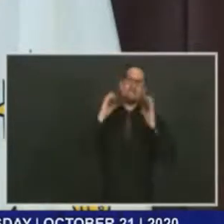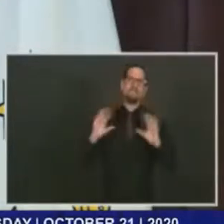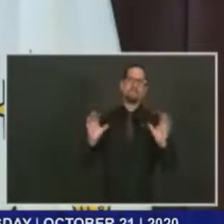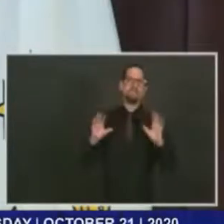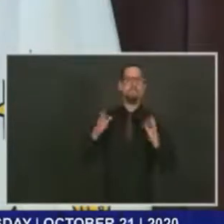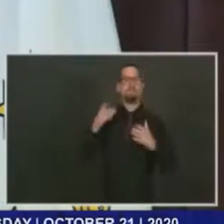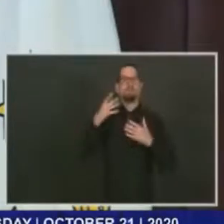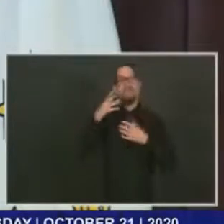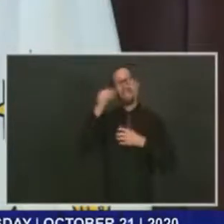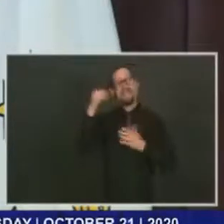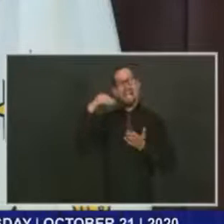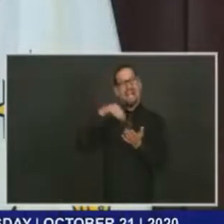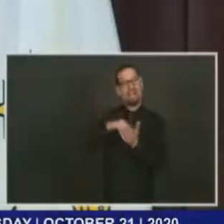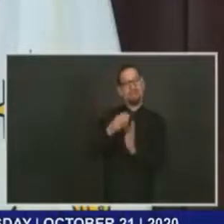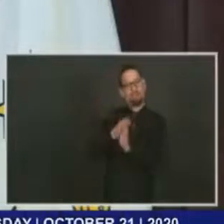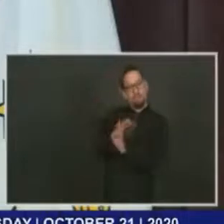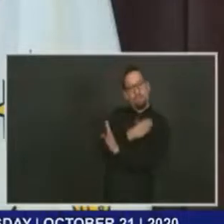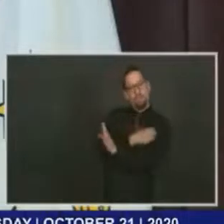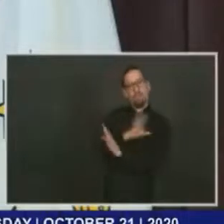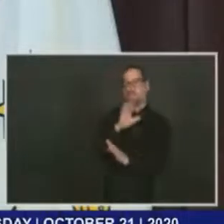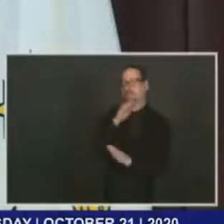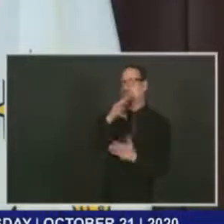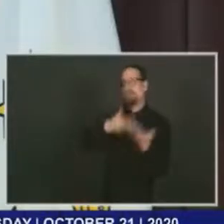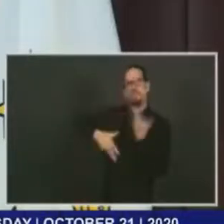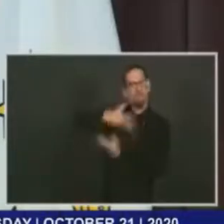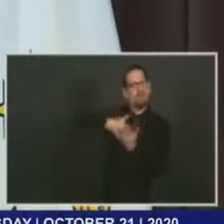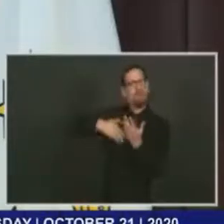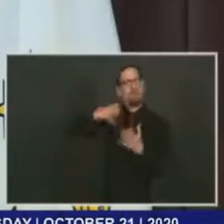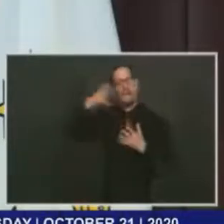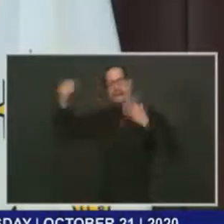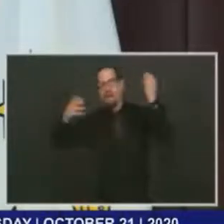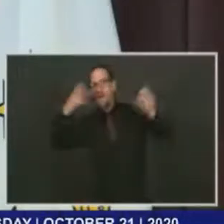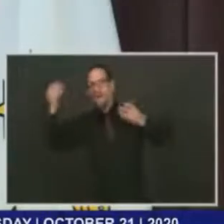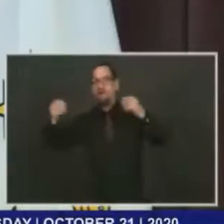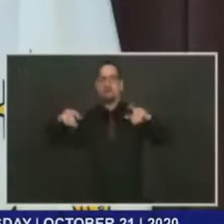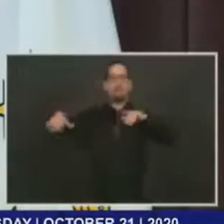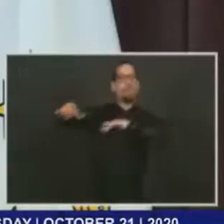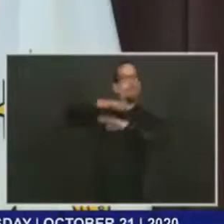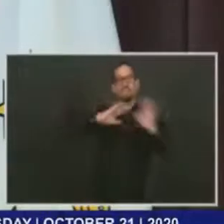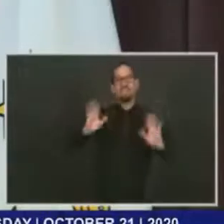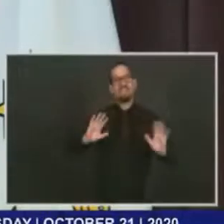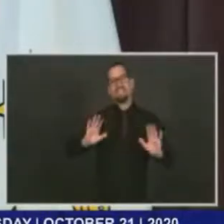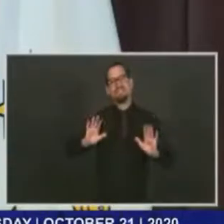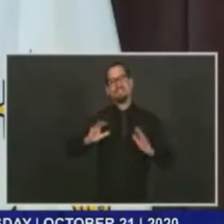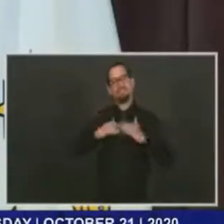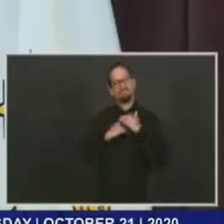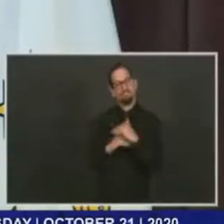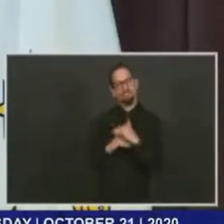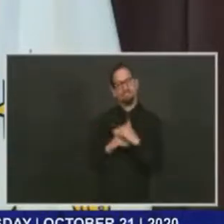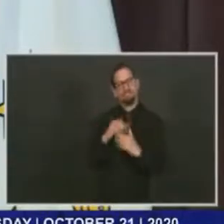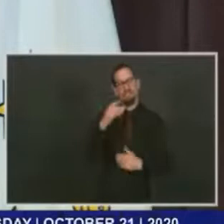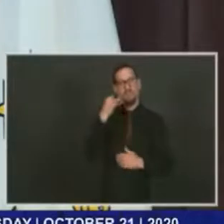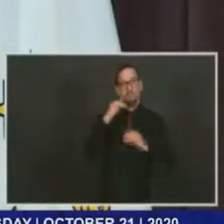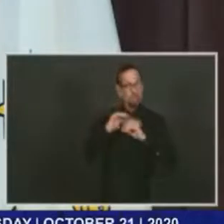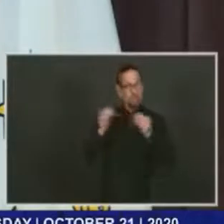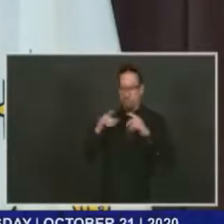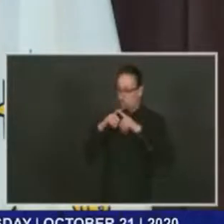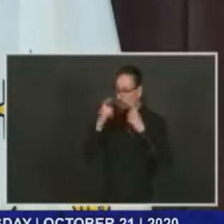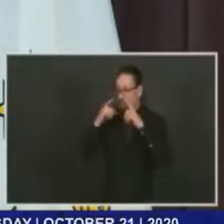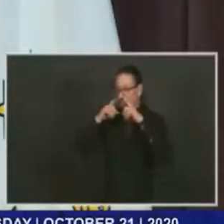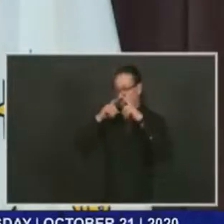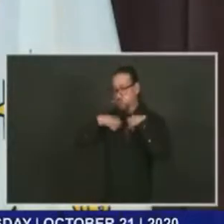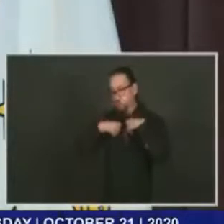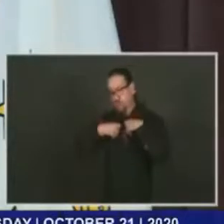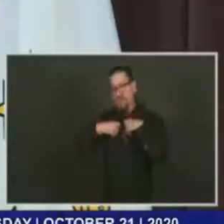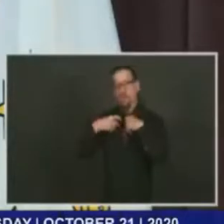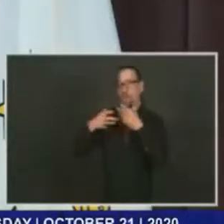then, because any interaction you have with people without wearing a mask is increasing your risk of developing coronavirus and passing